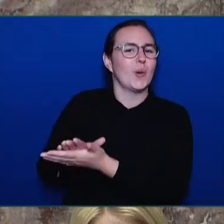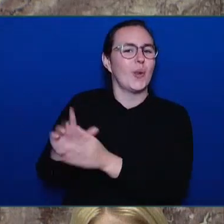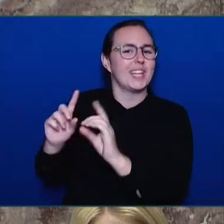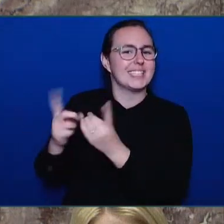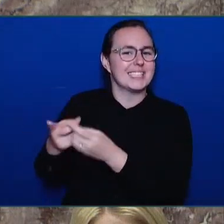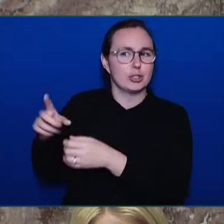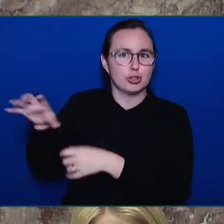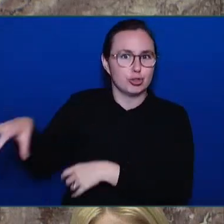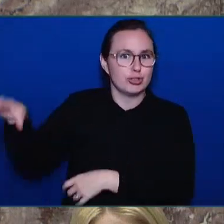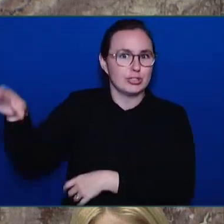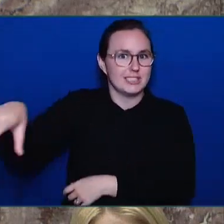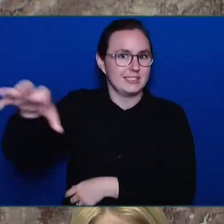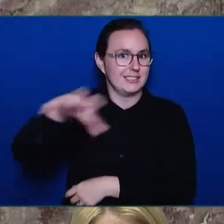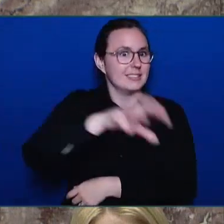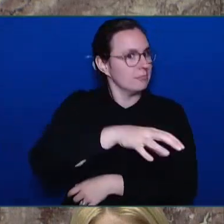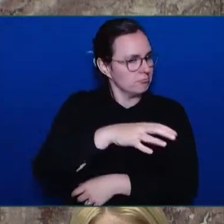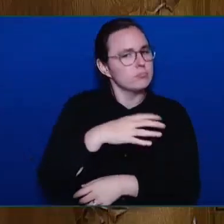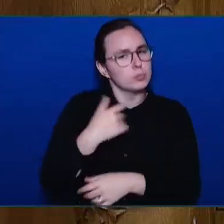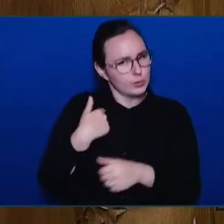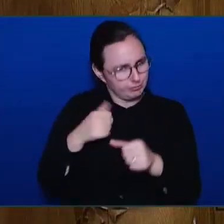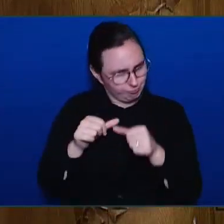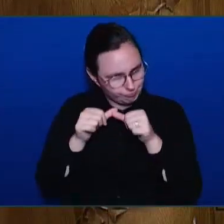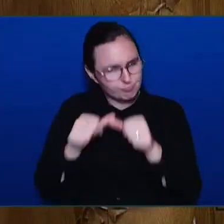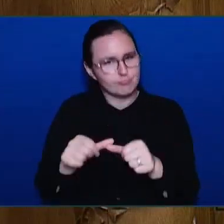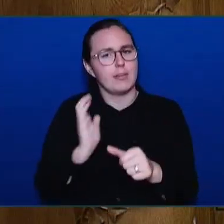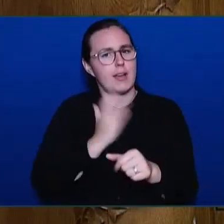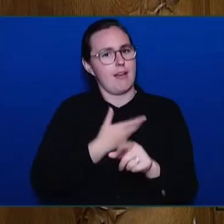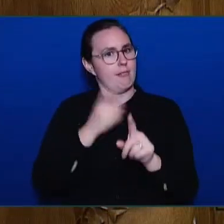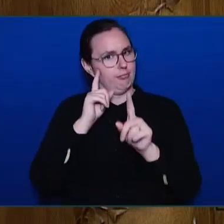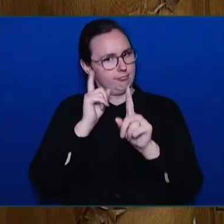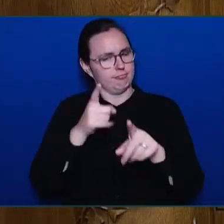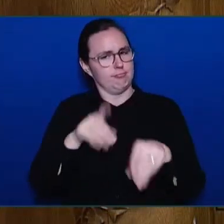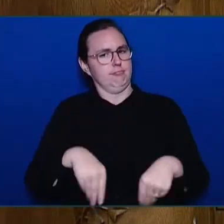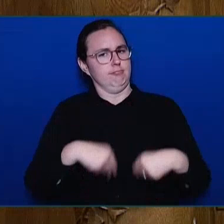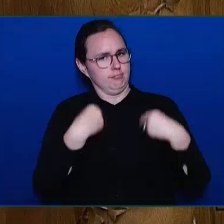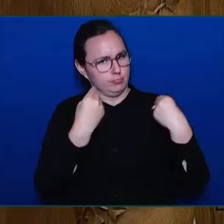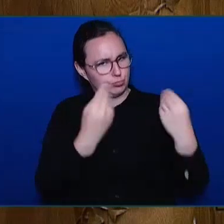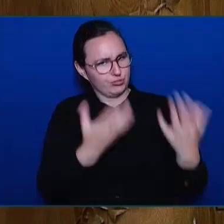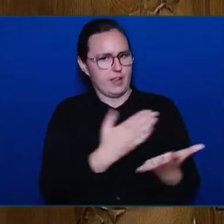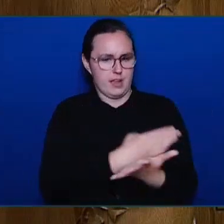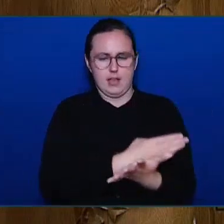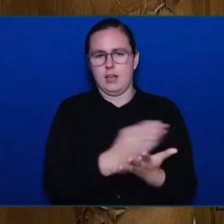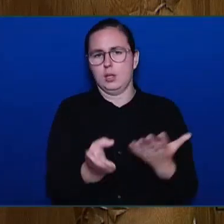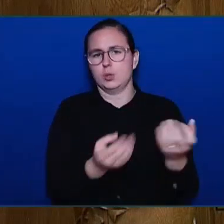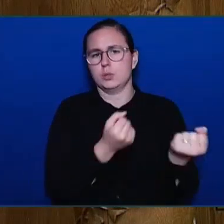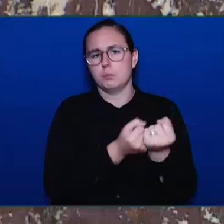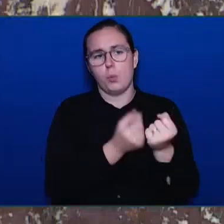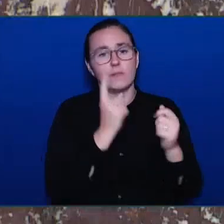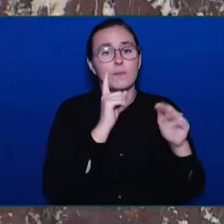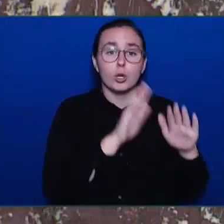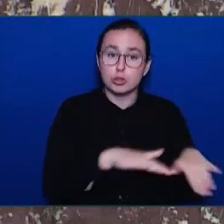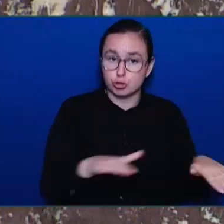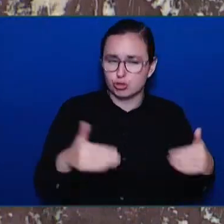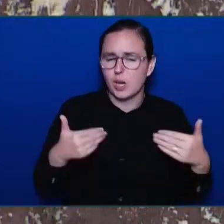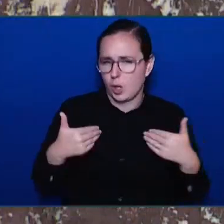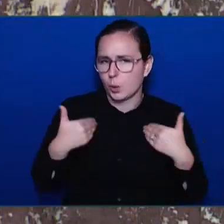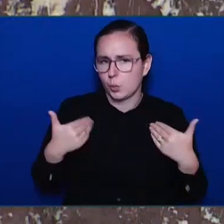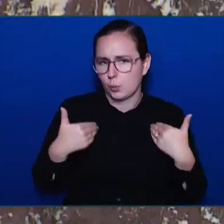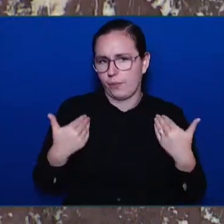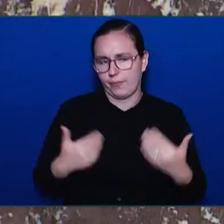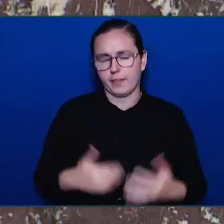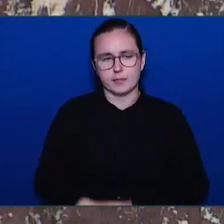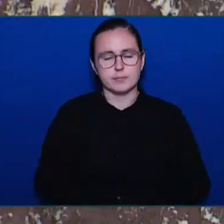important work with our partners. Surrey South supplemental. Minister, thank you for your